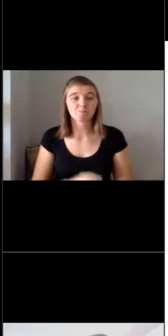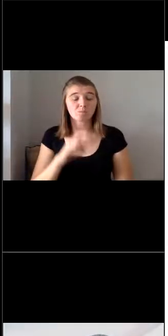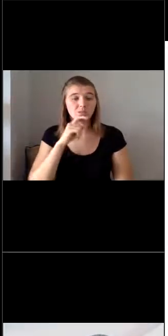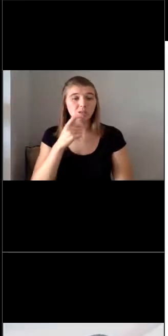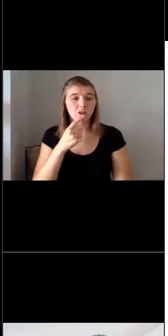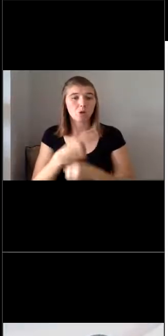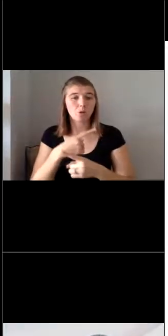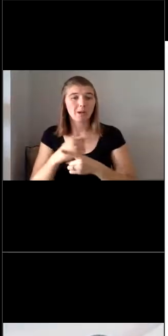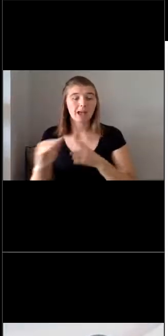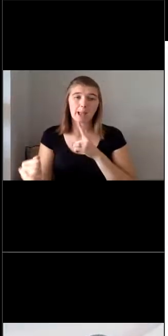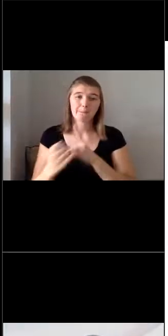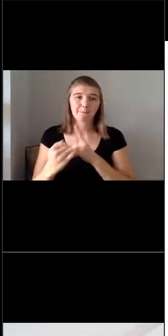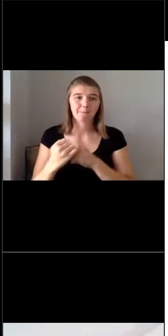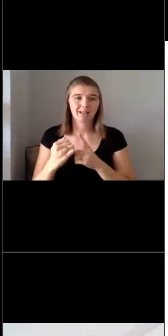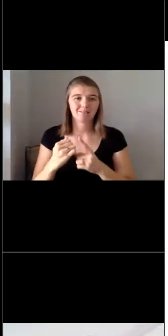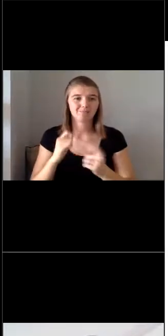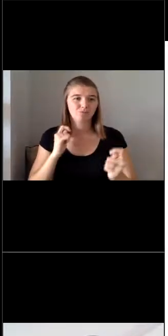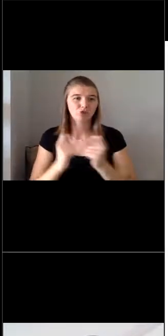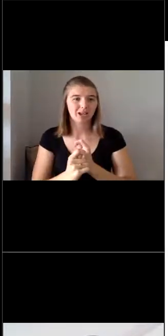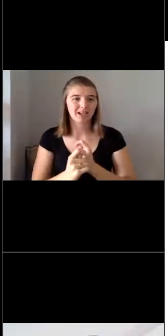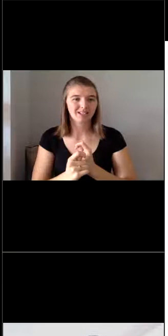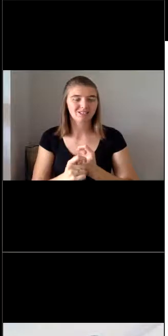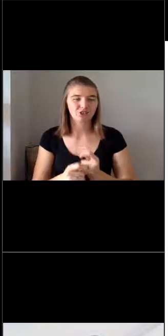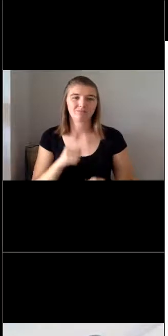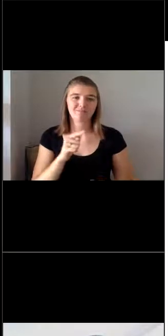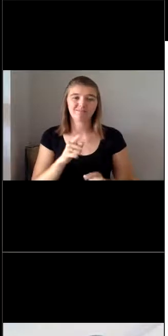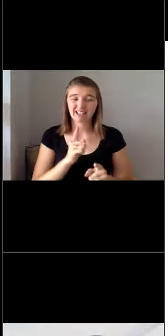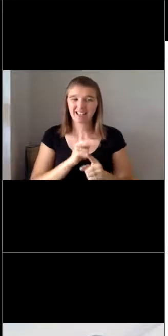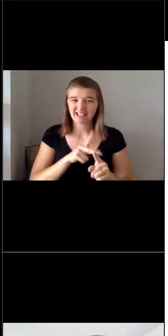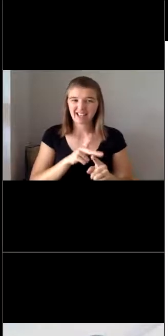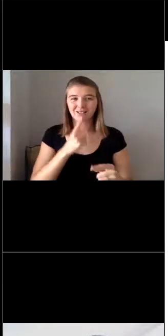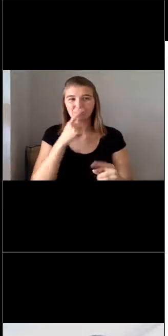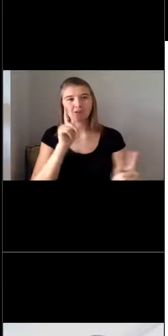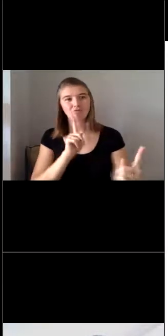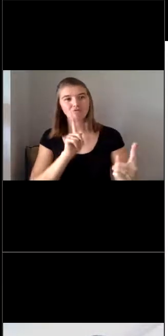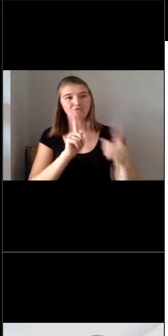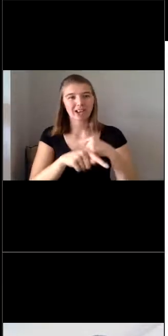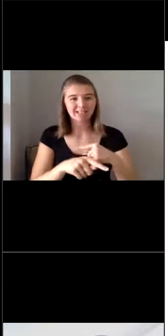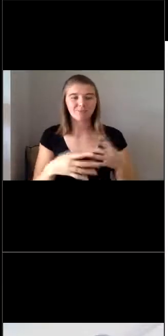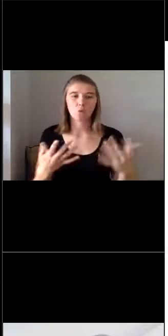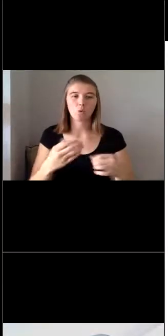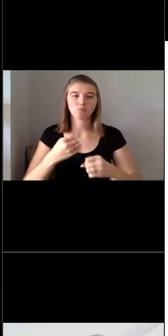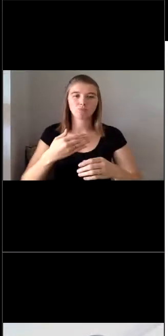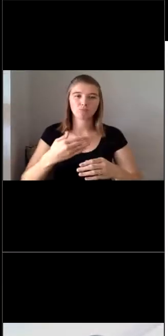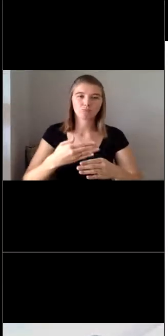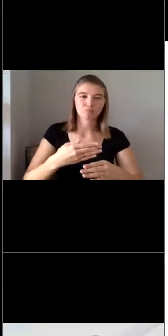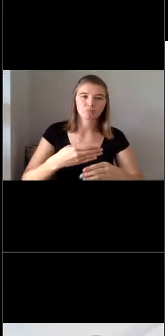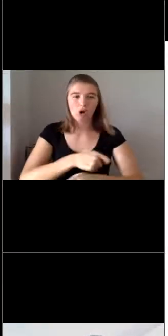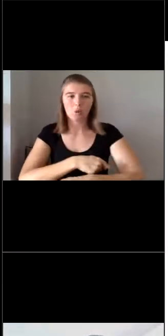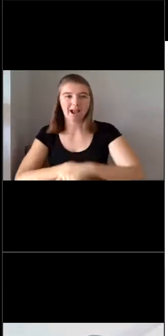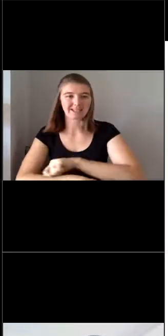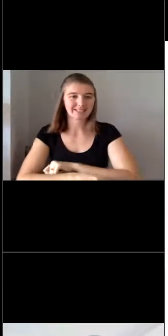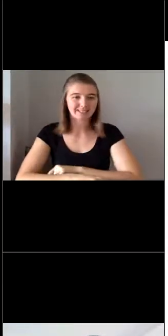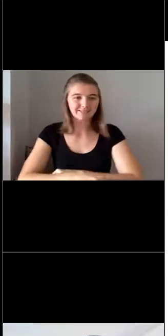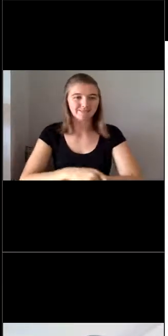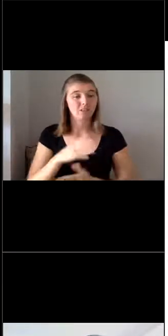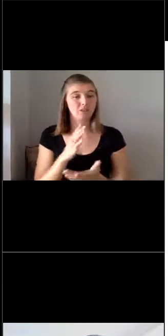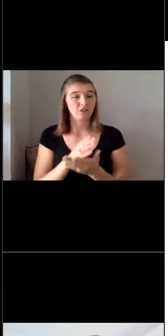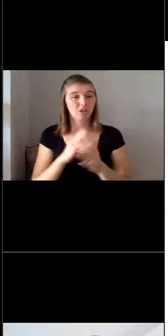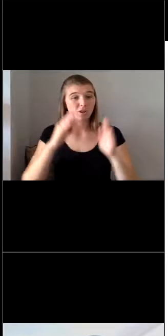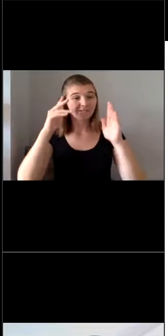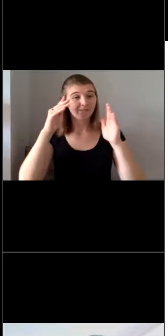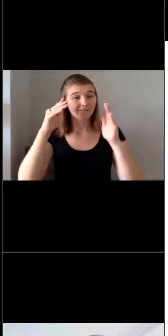much reactive and proactive. So primarily our focus was on the patient, mitigating and